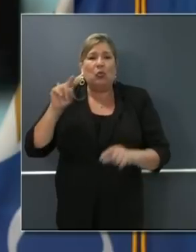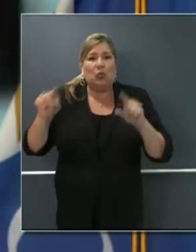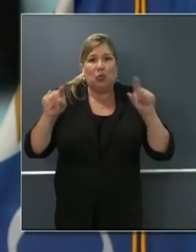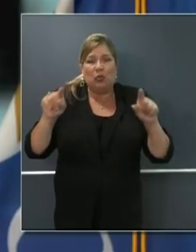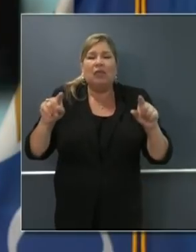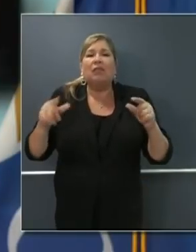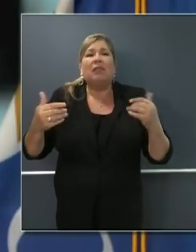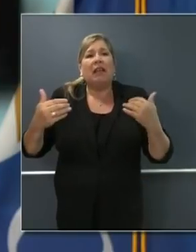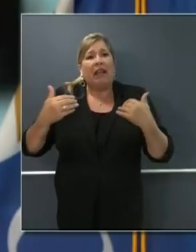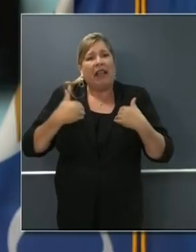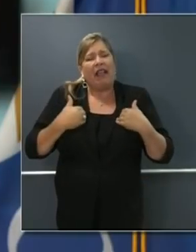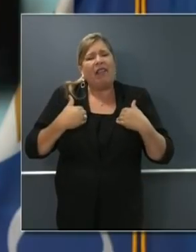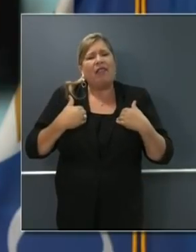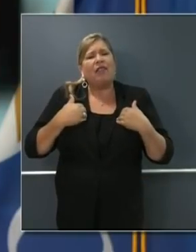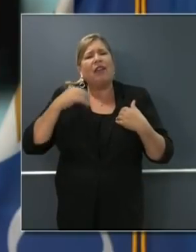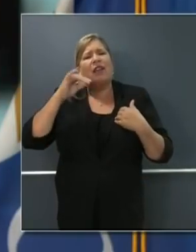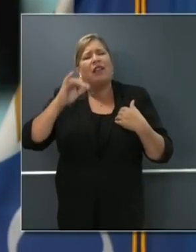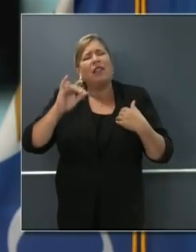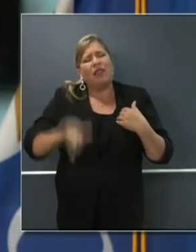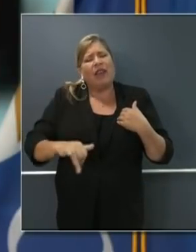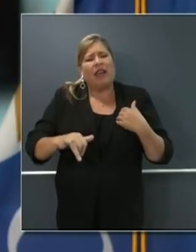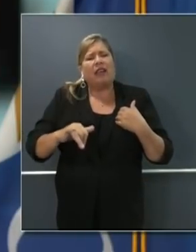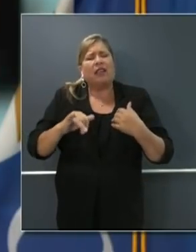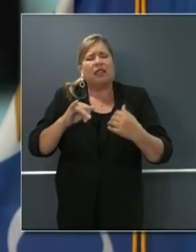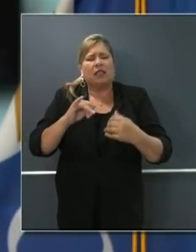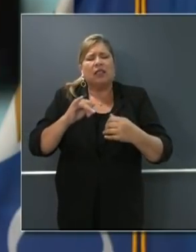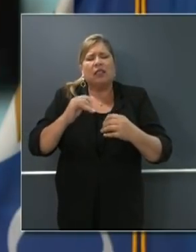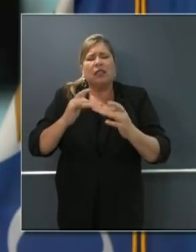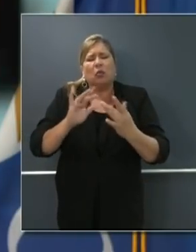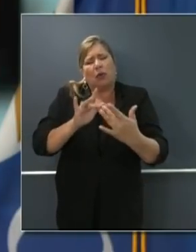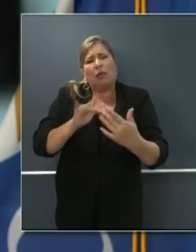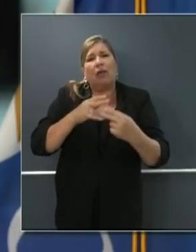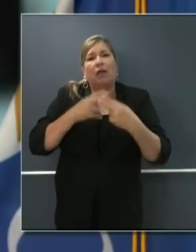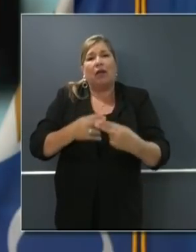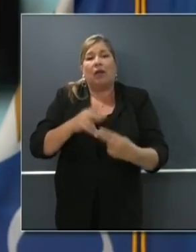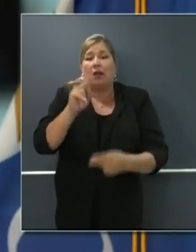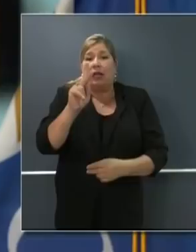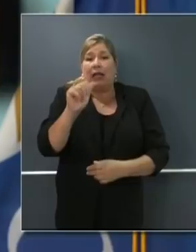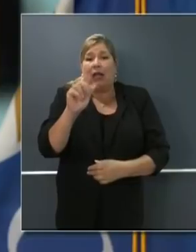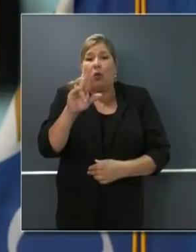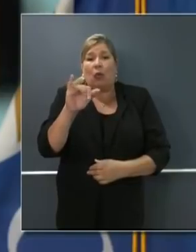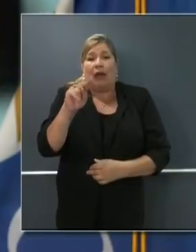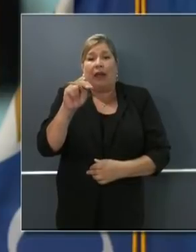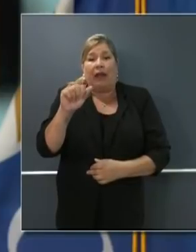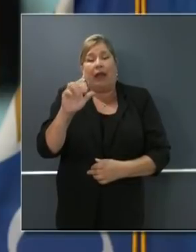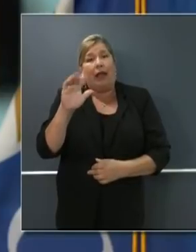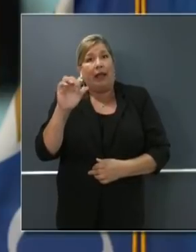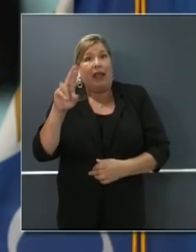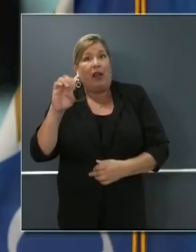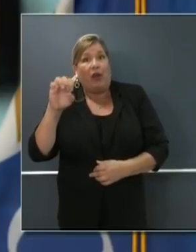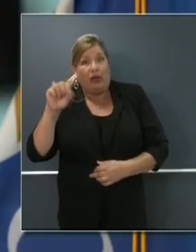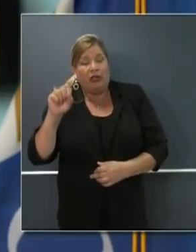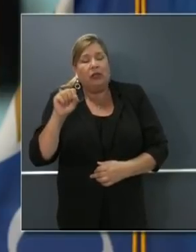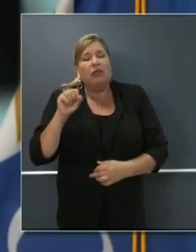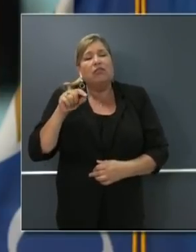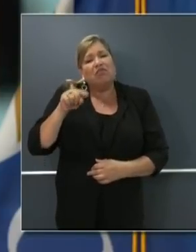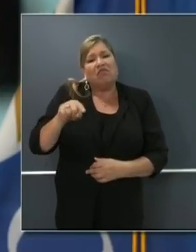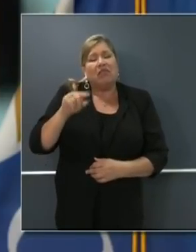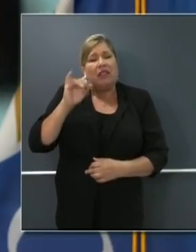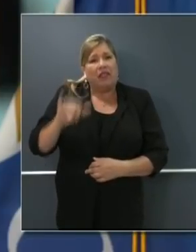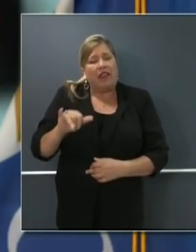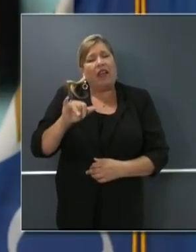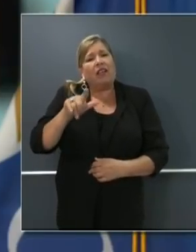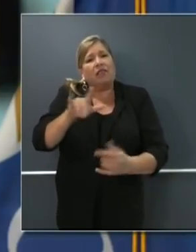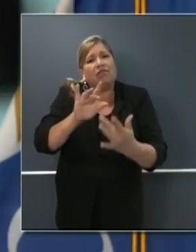version of this called Carina Cares, not Katrina, Carina Cares, but it focuses